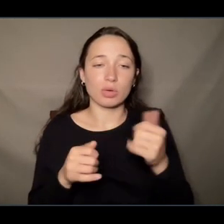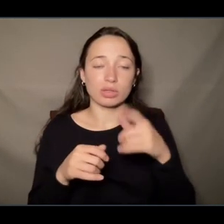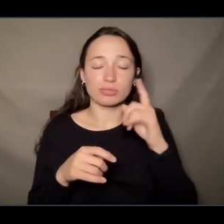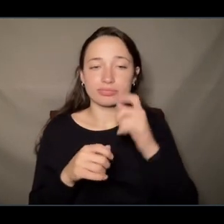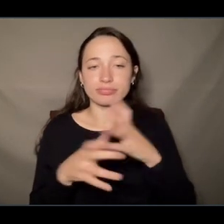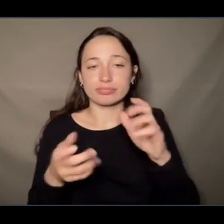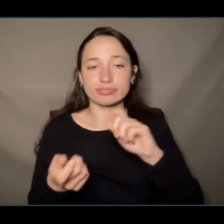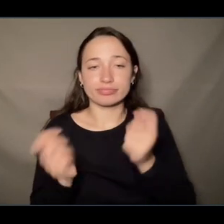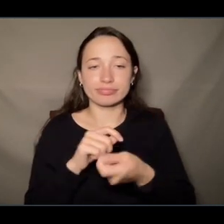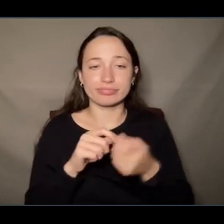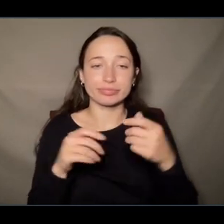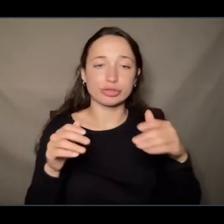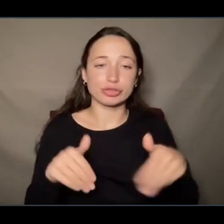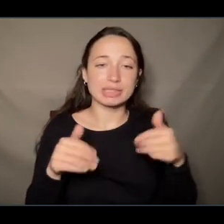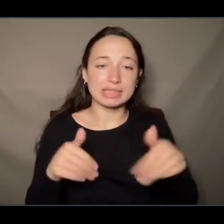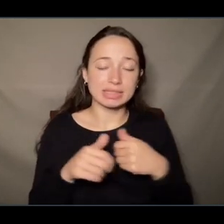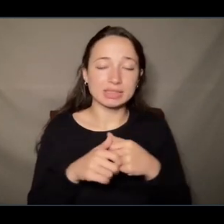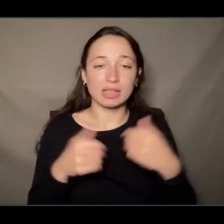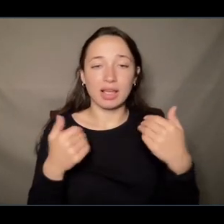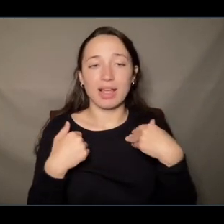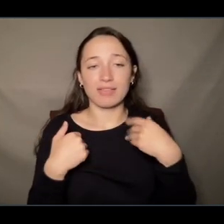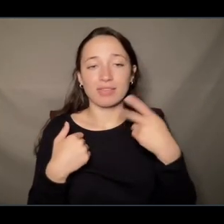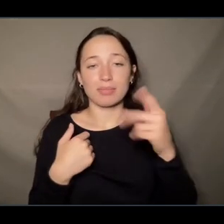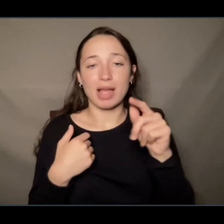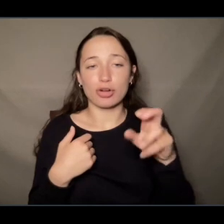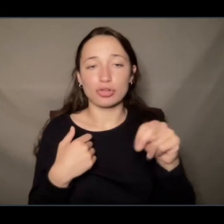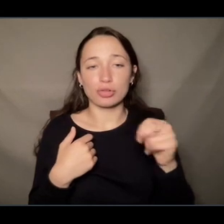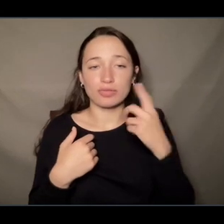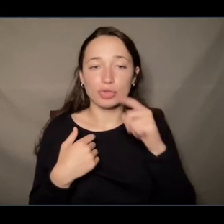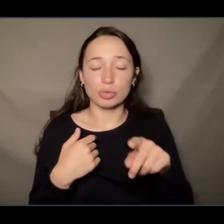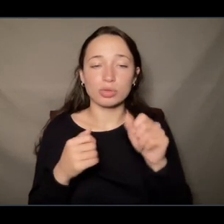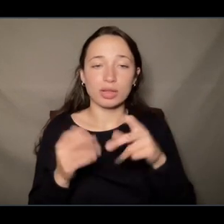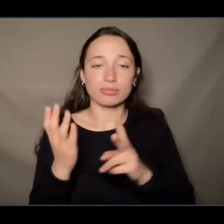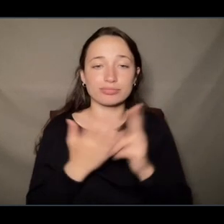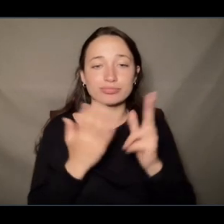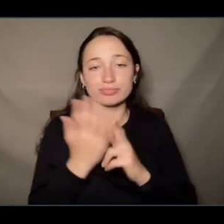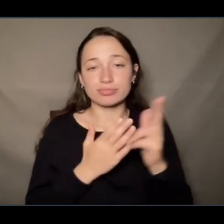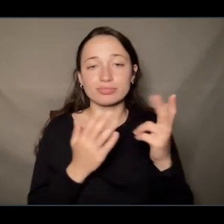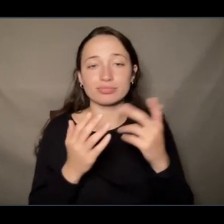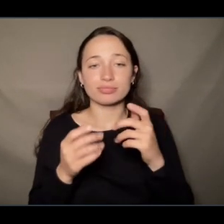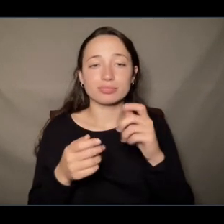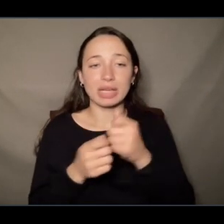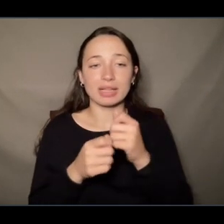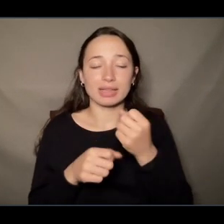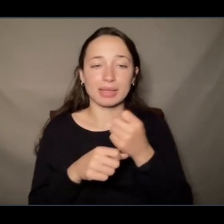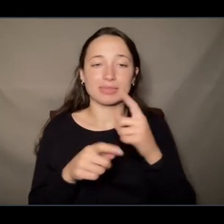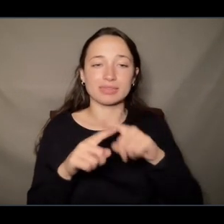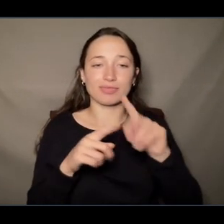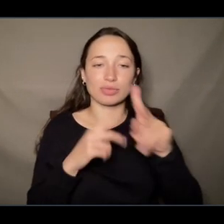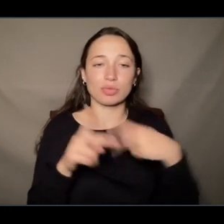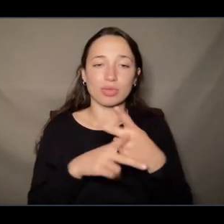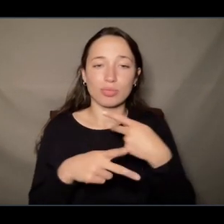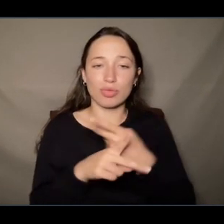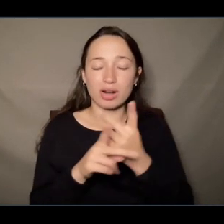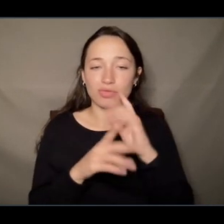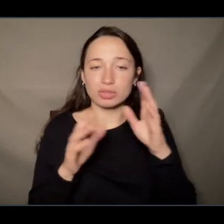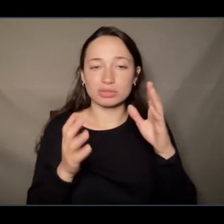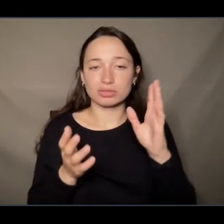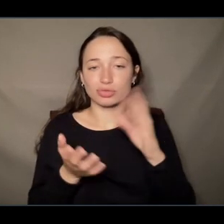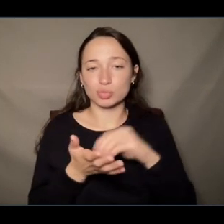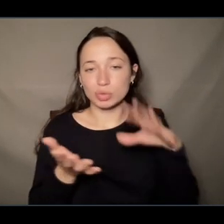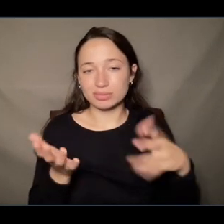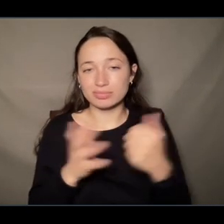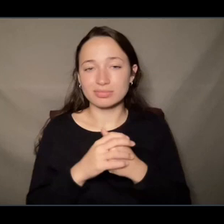where you can reimagine jeans. We have the product for you, and you can cut them up and make them into all kinds of new product for